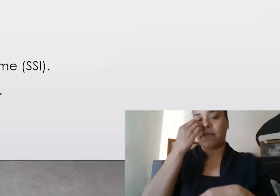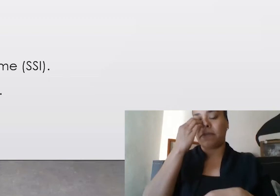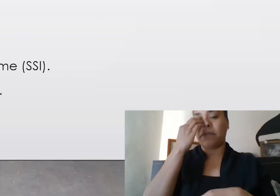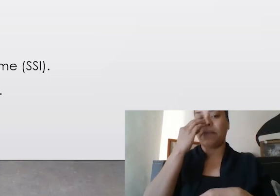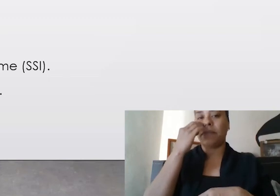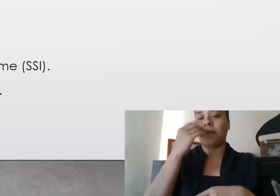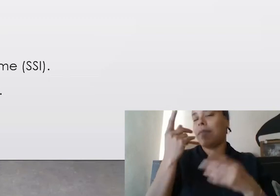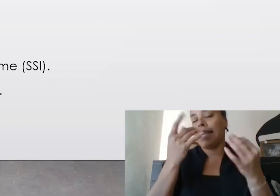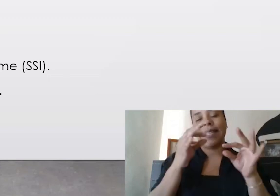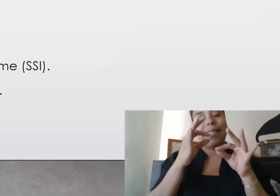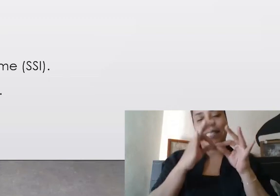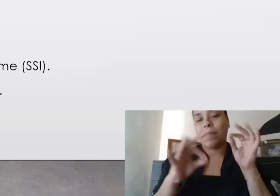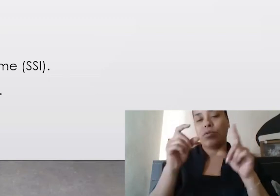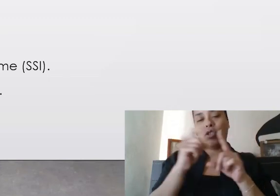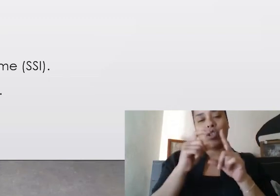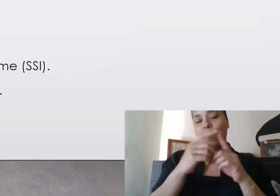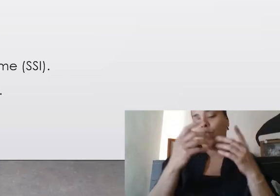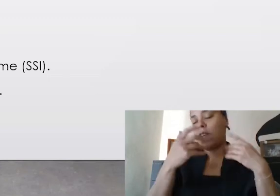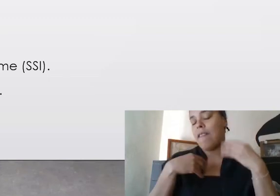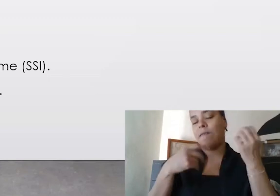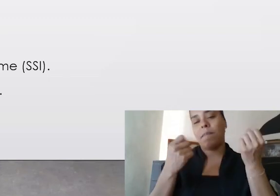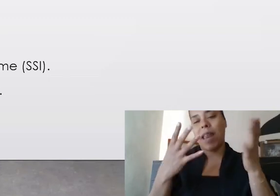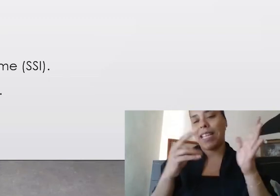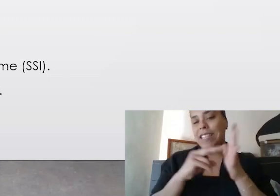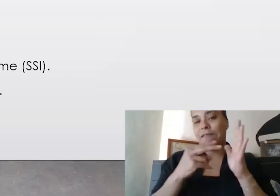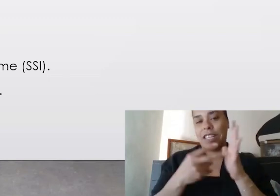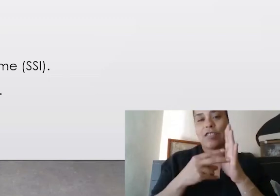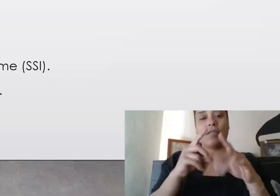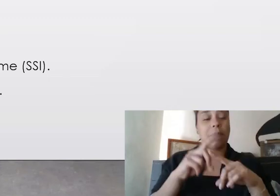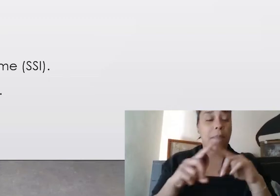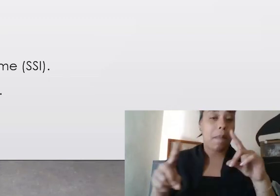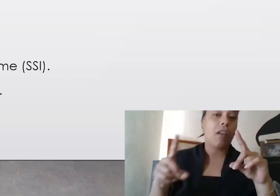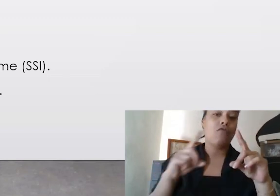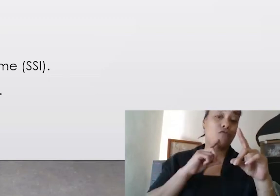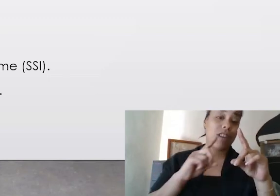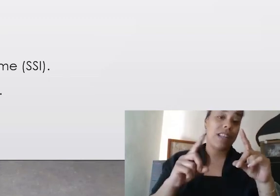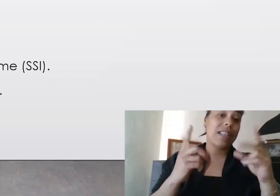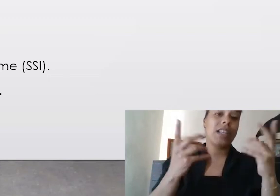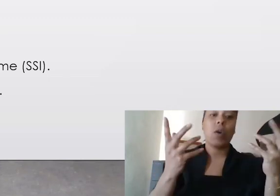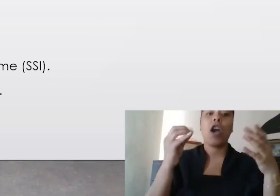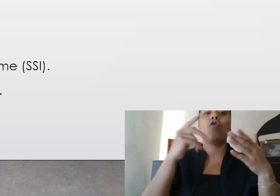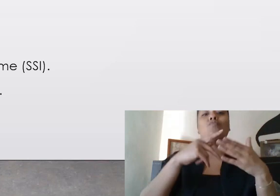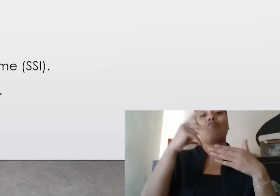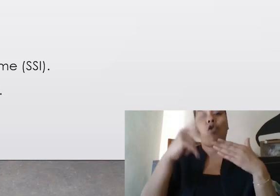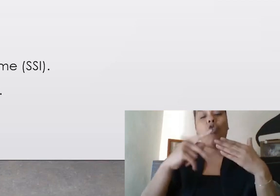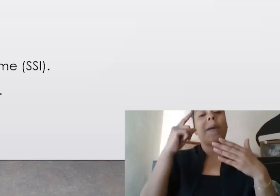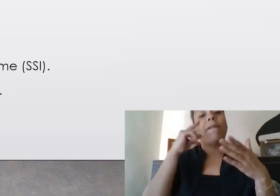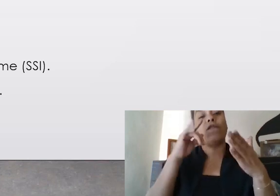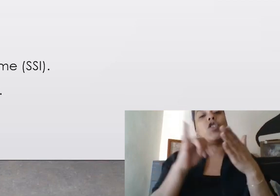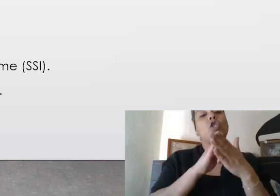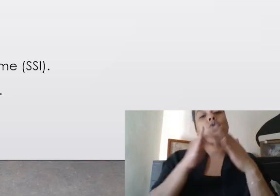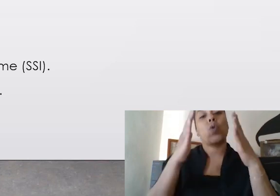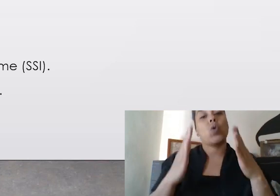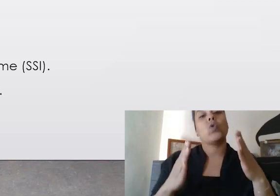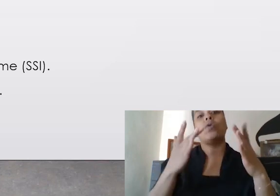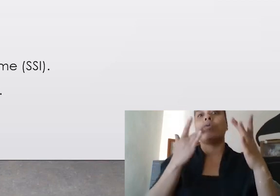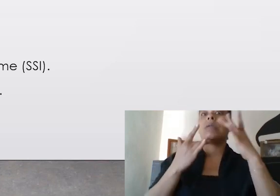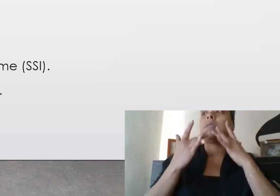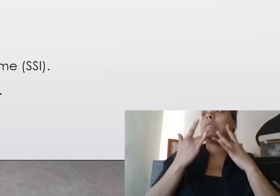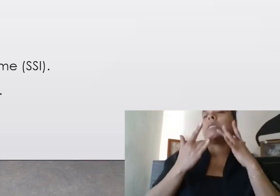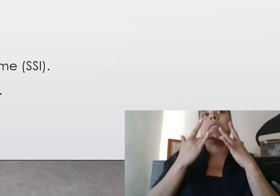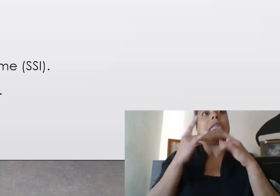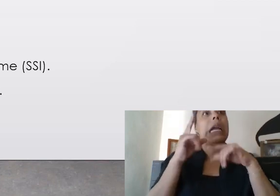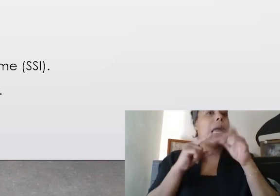have so many different definitions, but the simplest term out there is program for New Yorkers who can't afford to pay for their medical